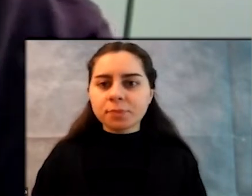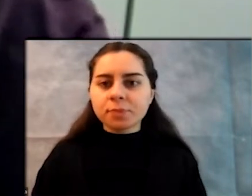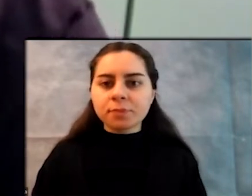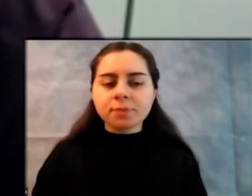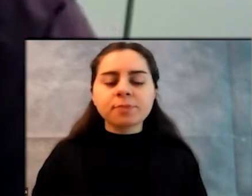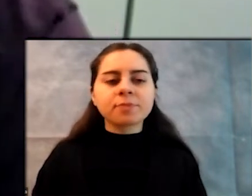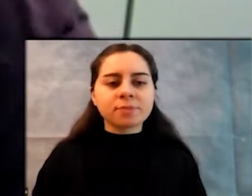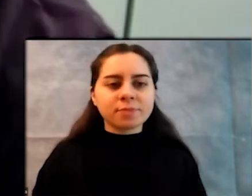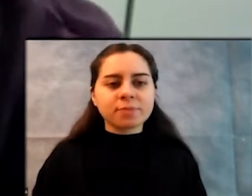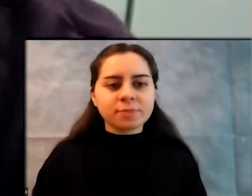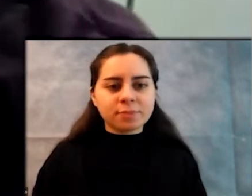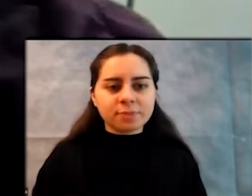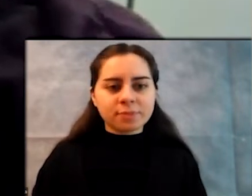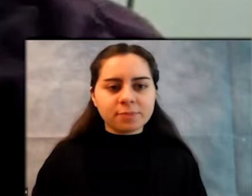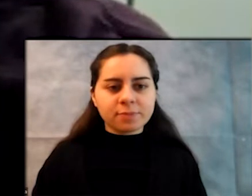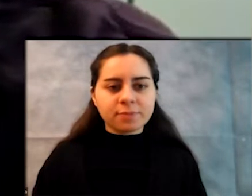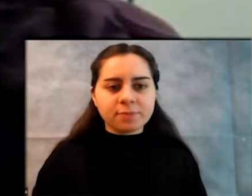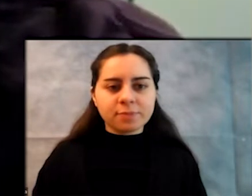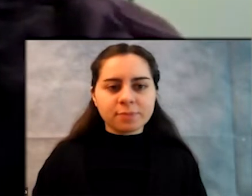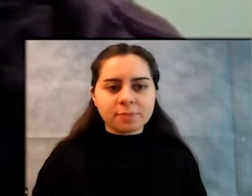Okay, here's our next one.